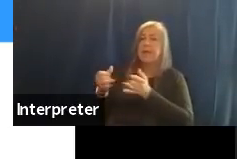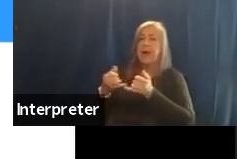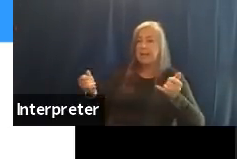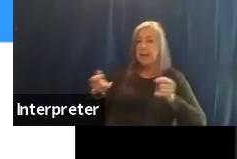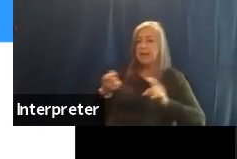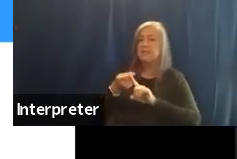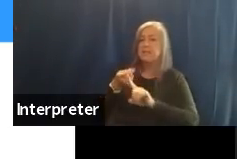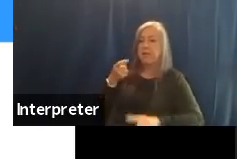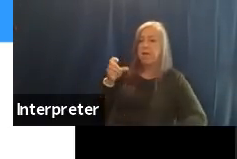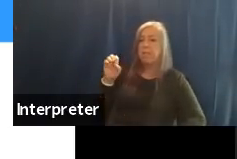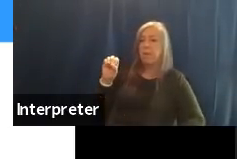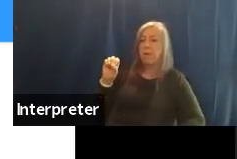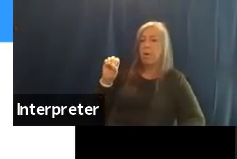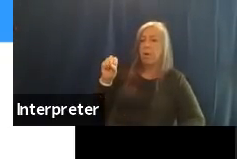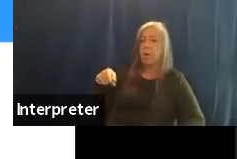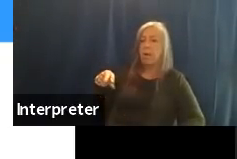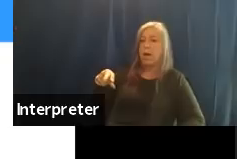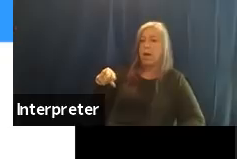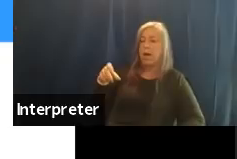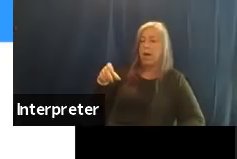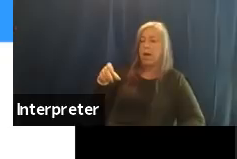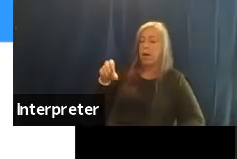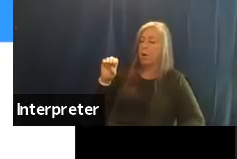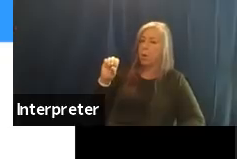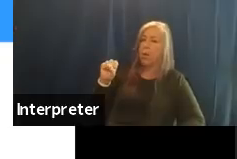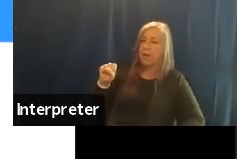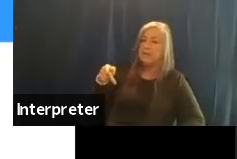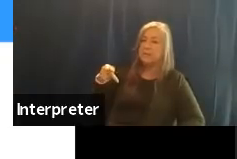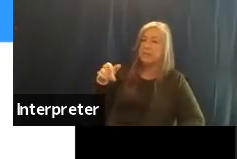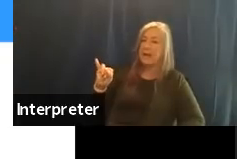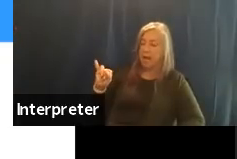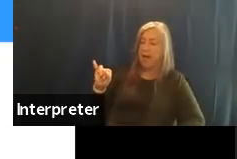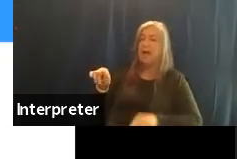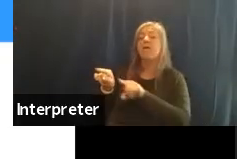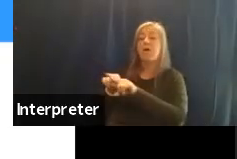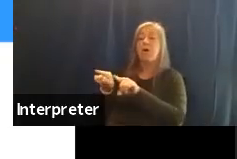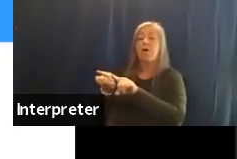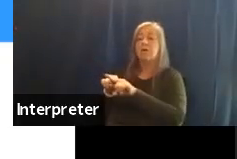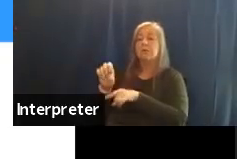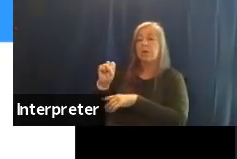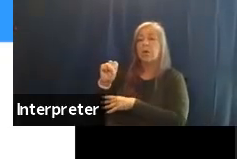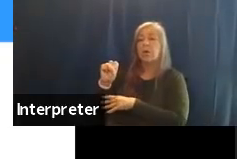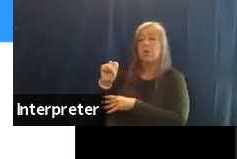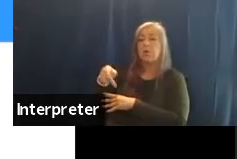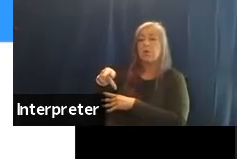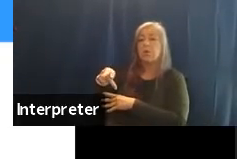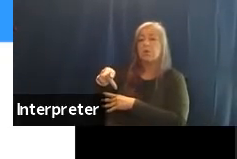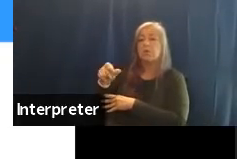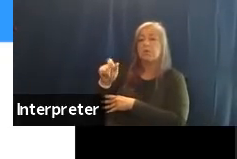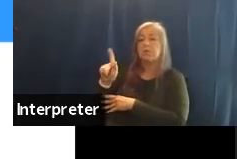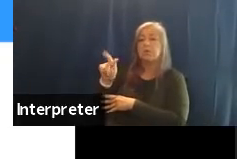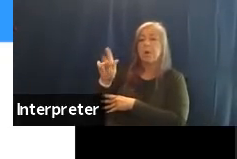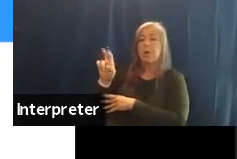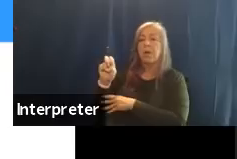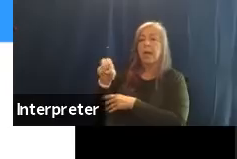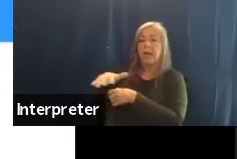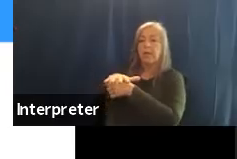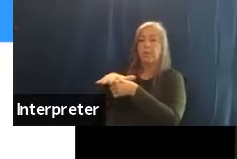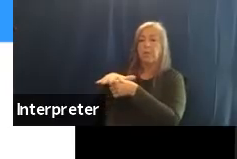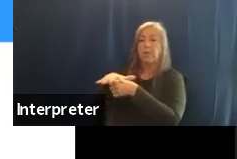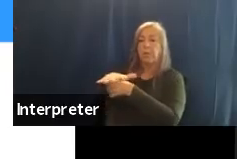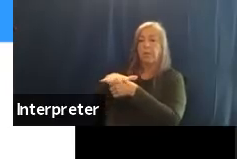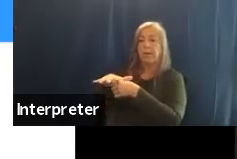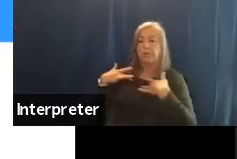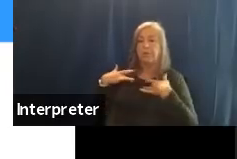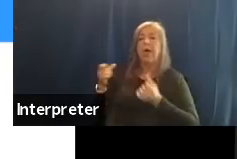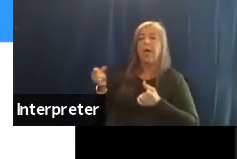us, as well as Spokane Regional Health. All classrooms need to be spaced at a 6-foot social distancing when the students are seated.